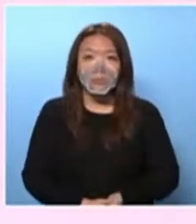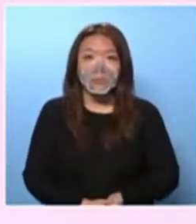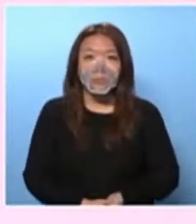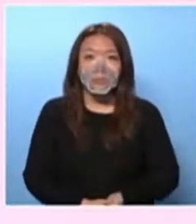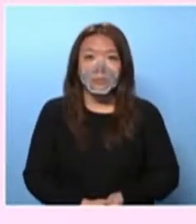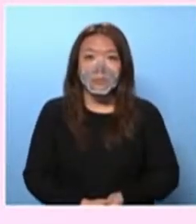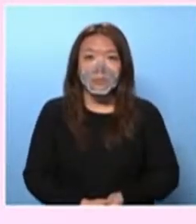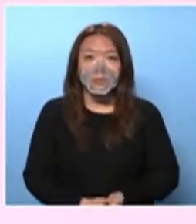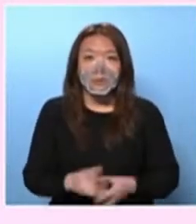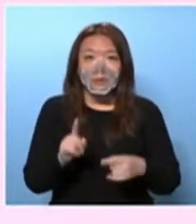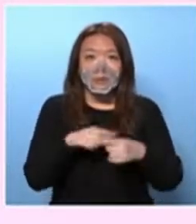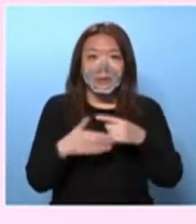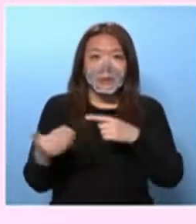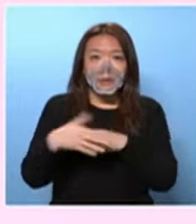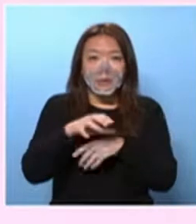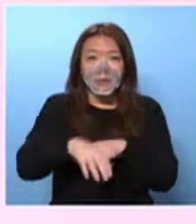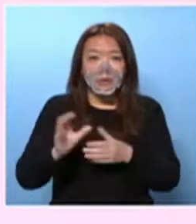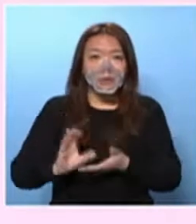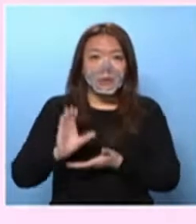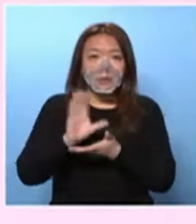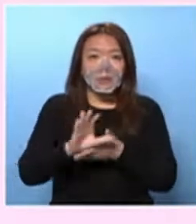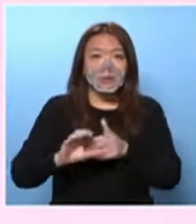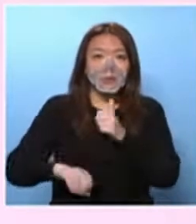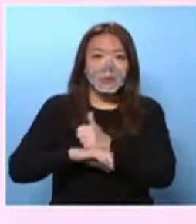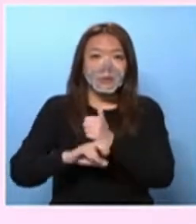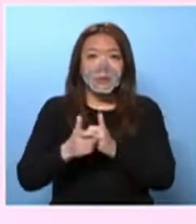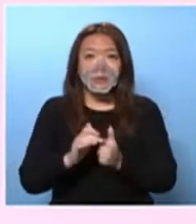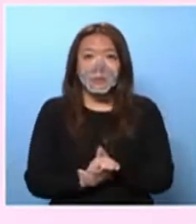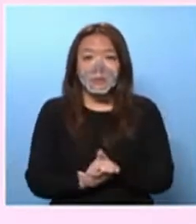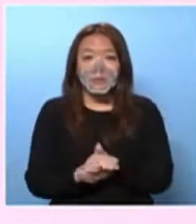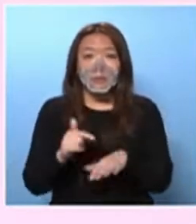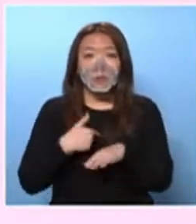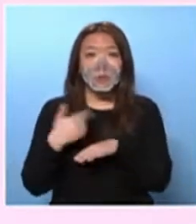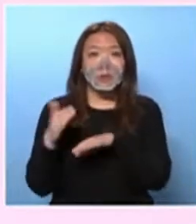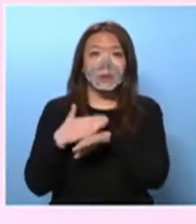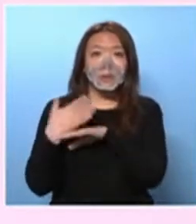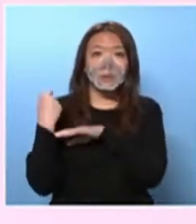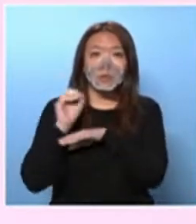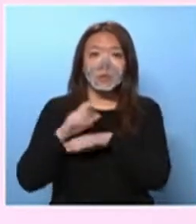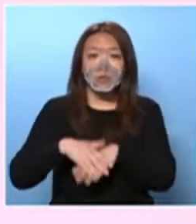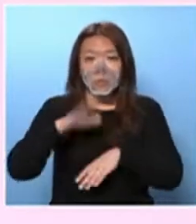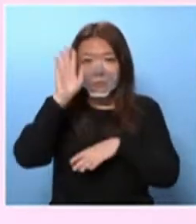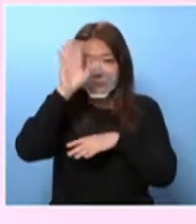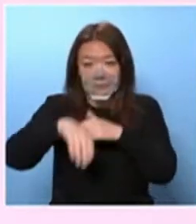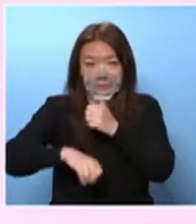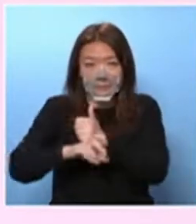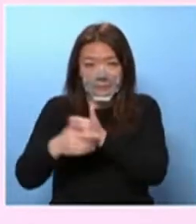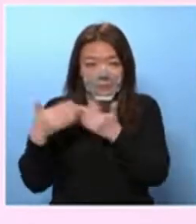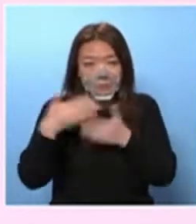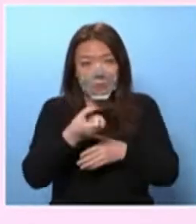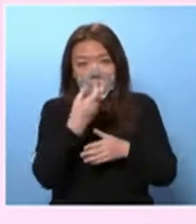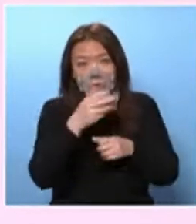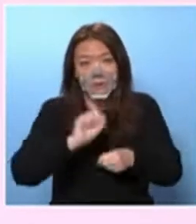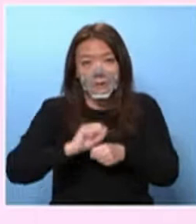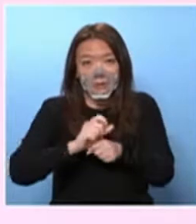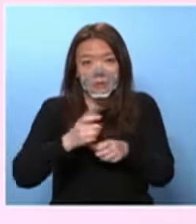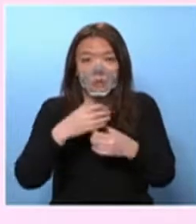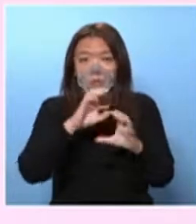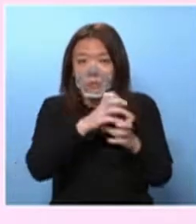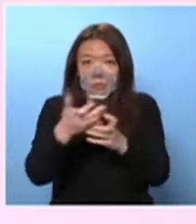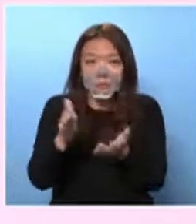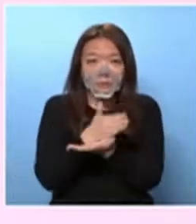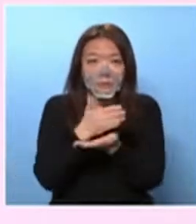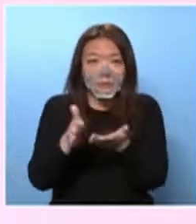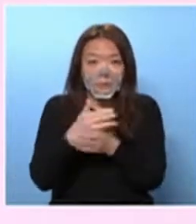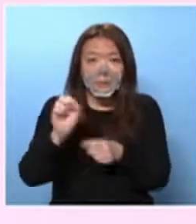by SMEs. GBA Investment Fund. As I mentioned earlier, I will increase the funding allocated to the Hong Kong